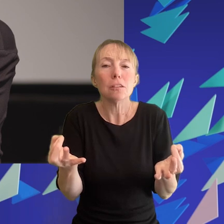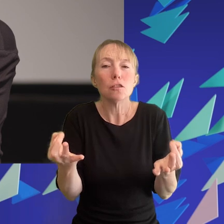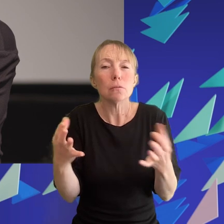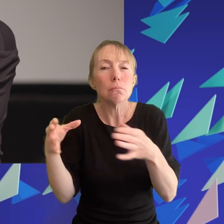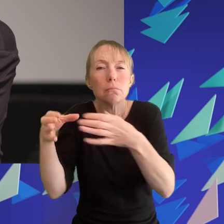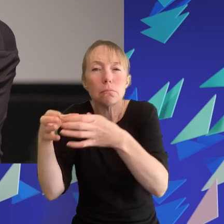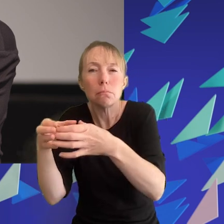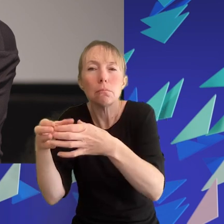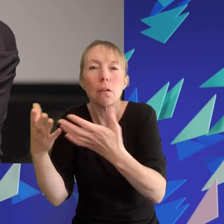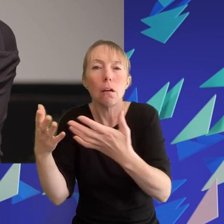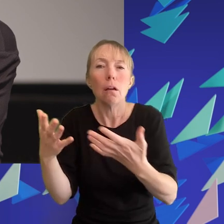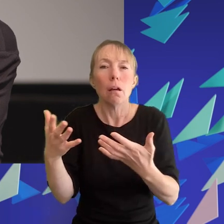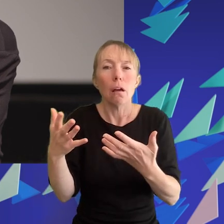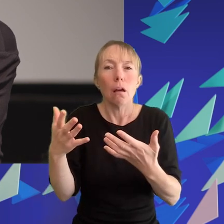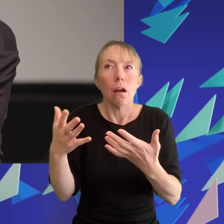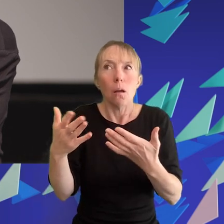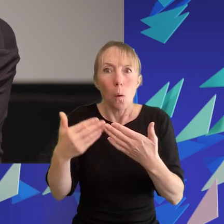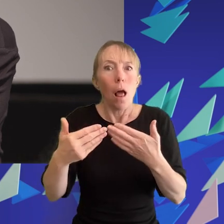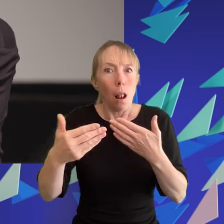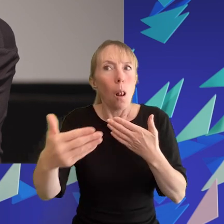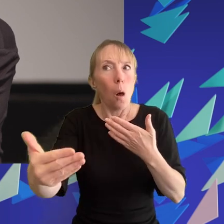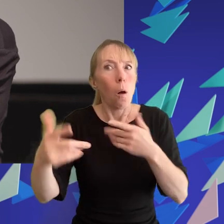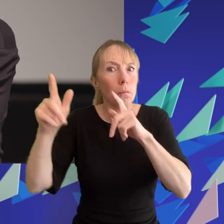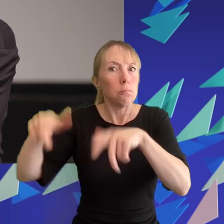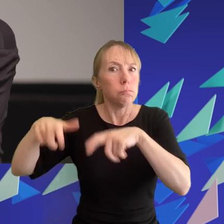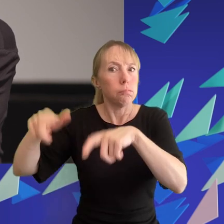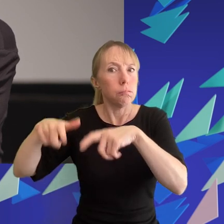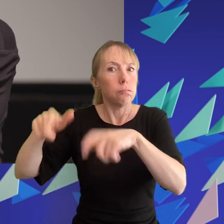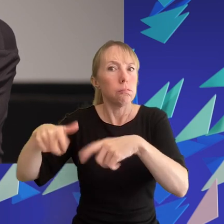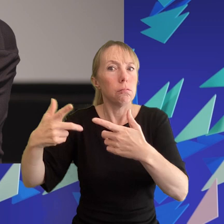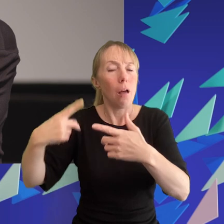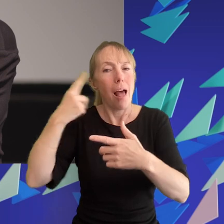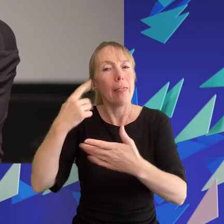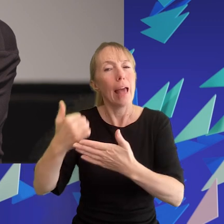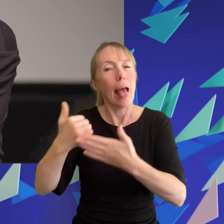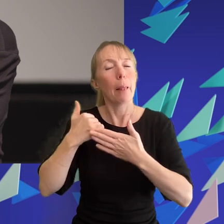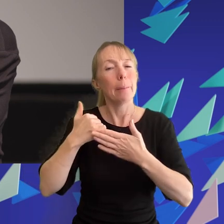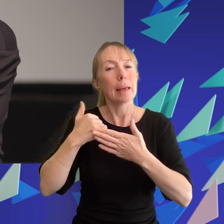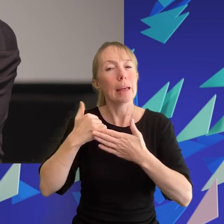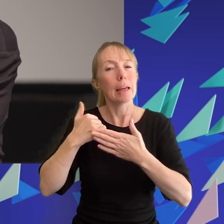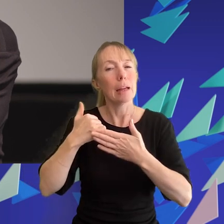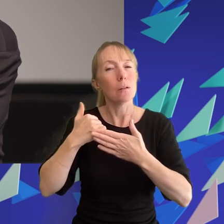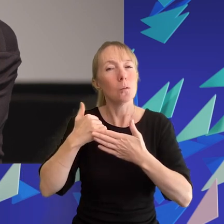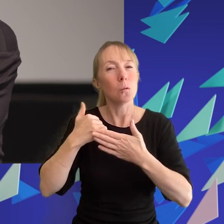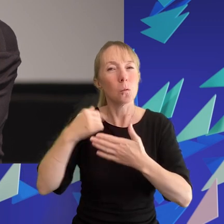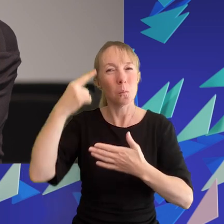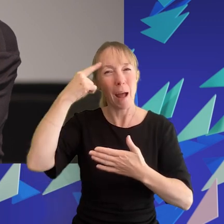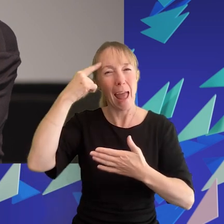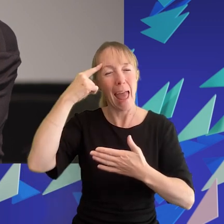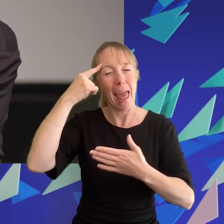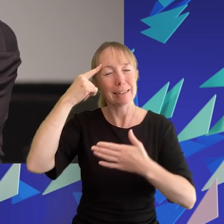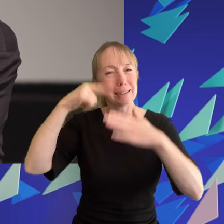retreat, and I think it was a long one, and I think that helped me to suddenly get out of my